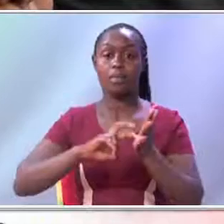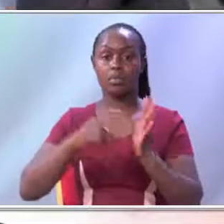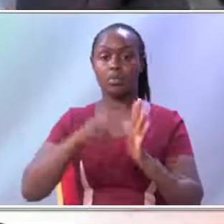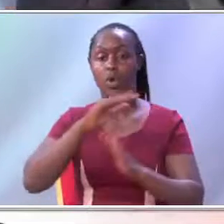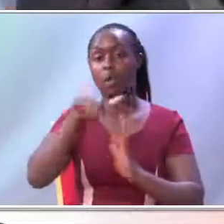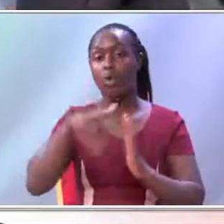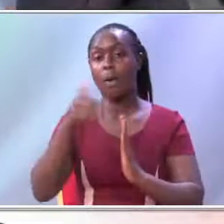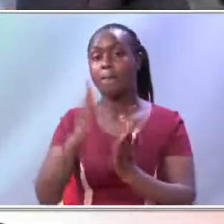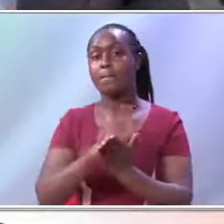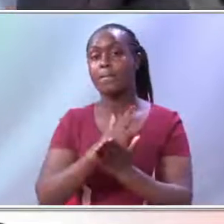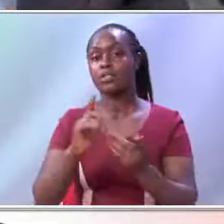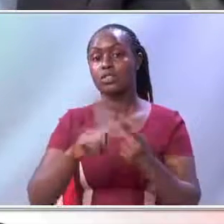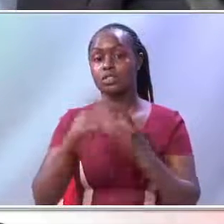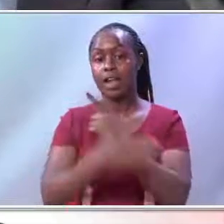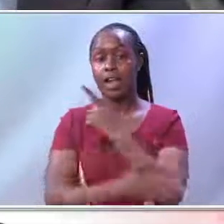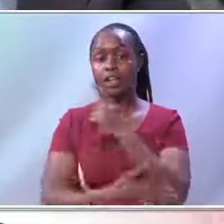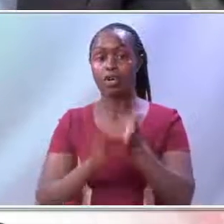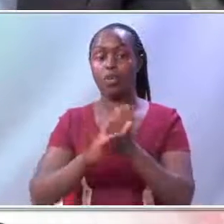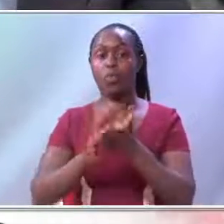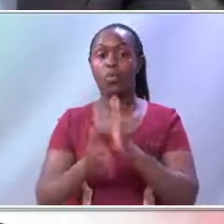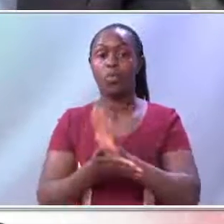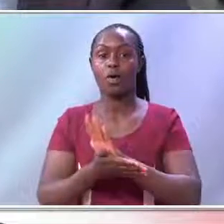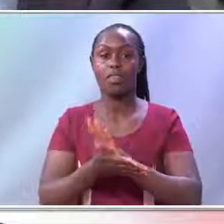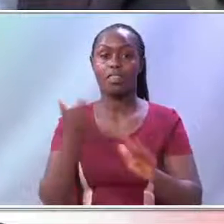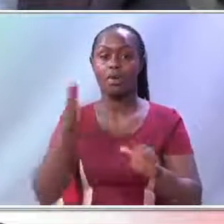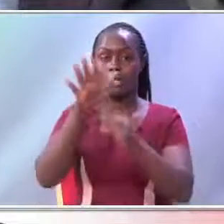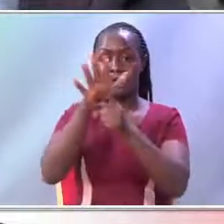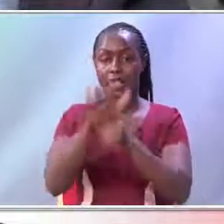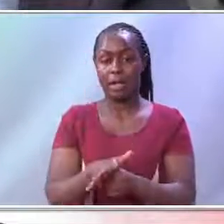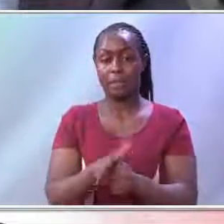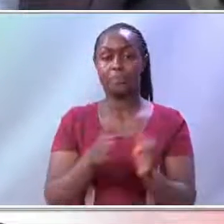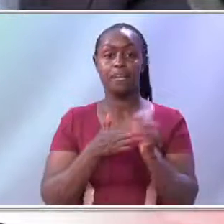parts of the country without discrimination. The